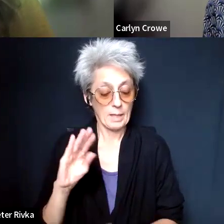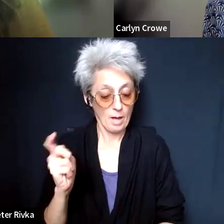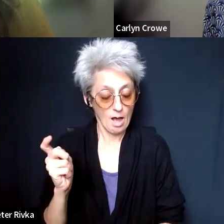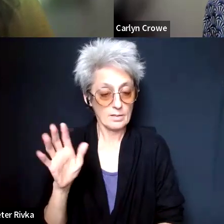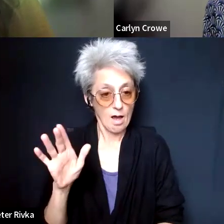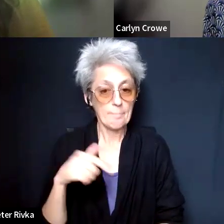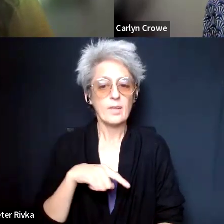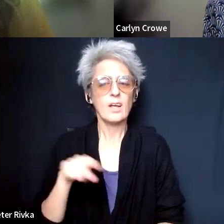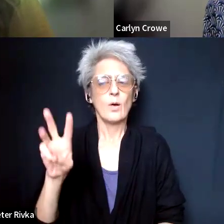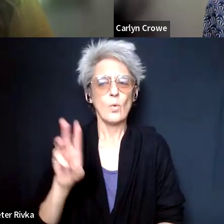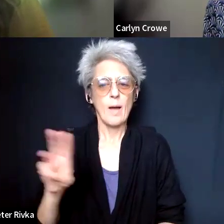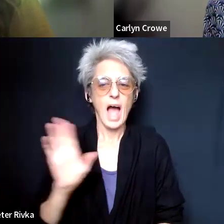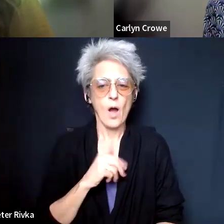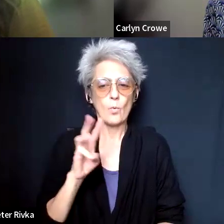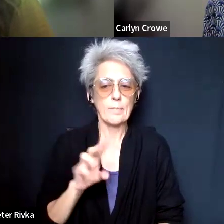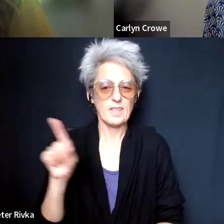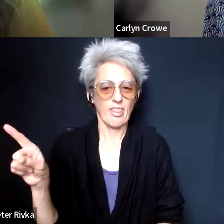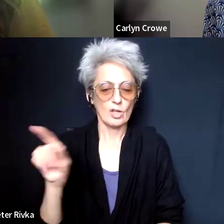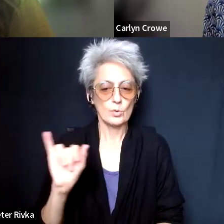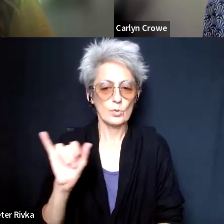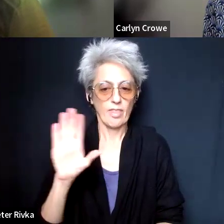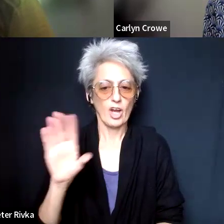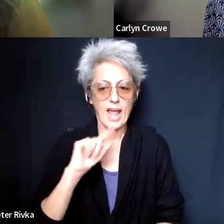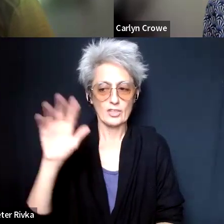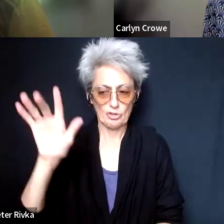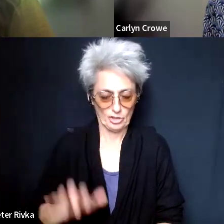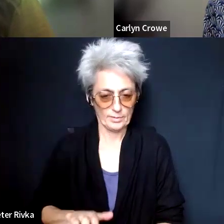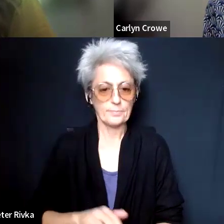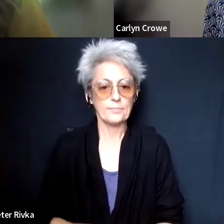our website there. But also we did